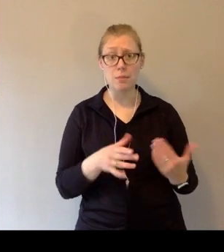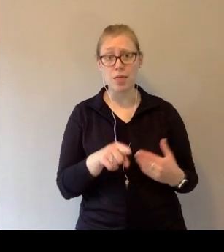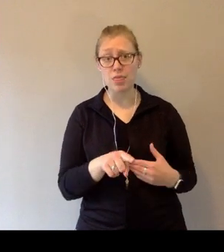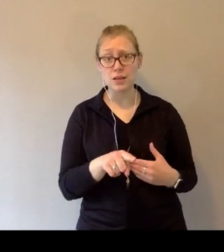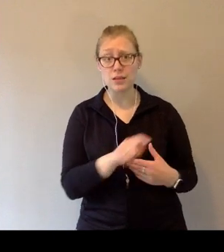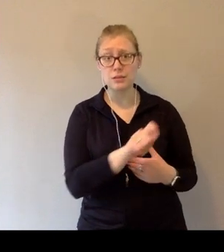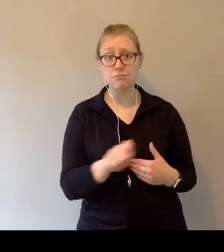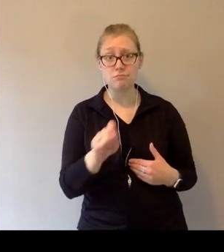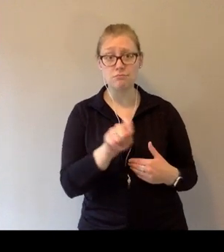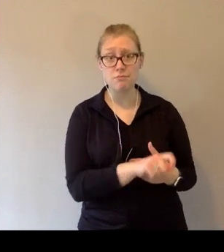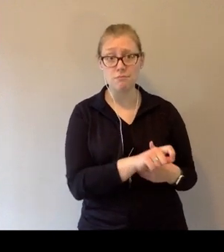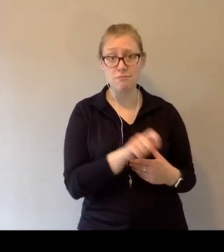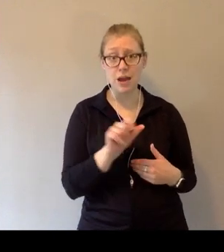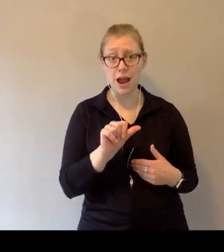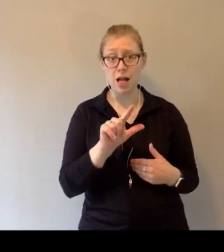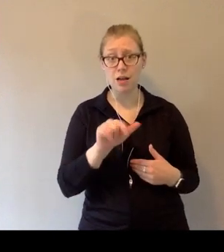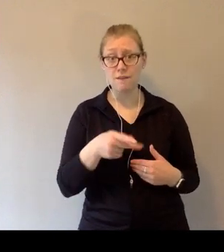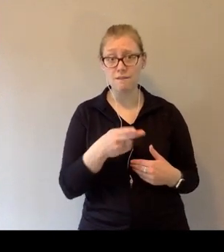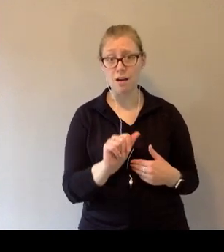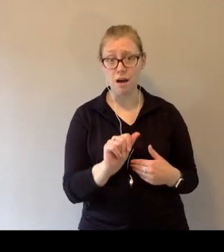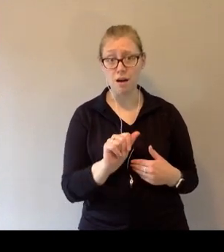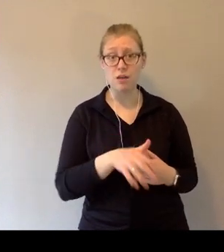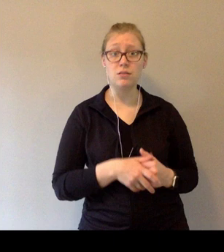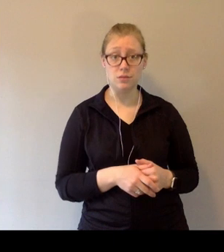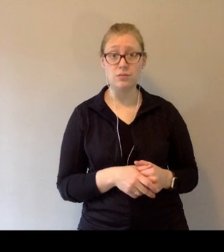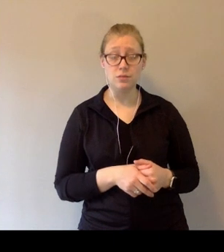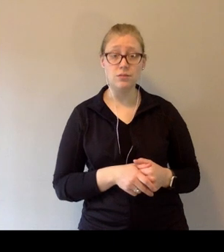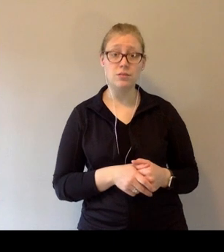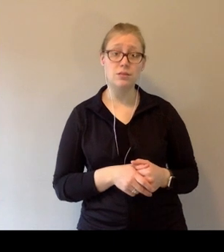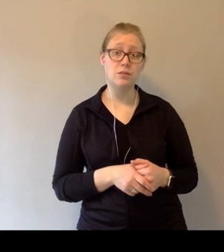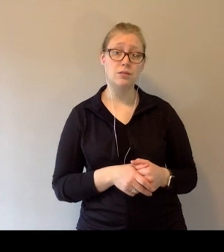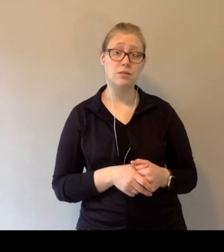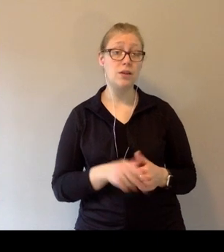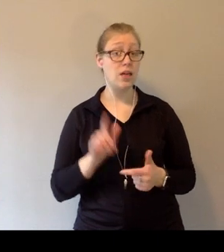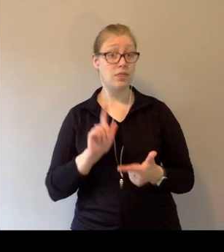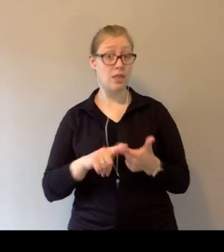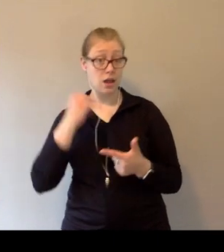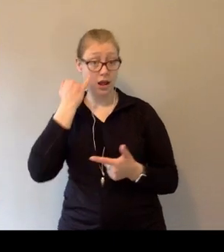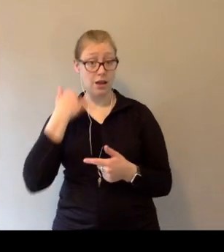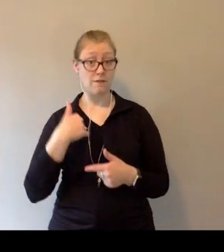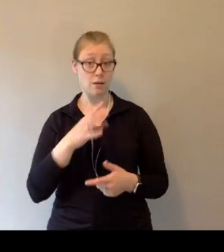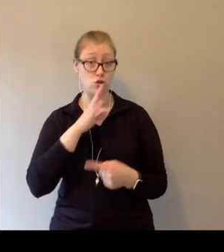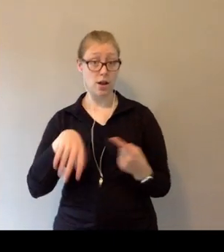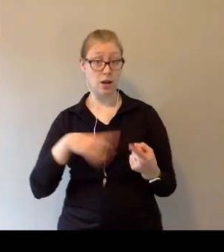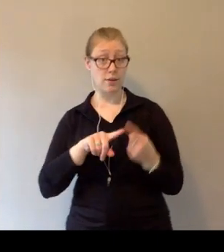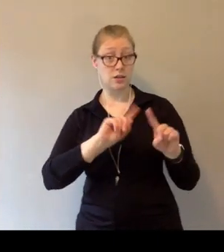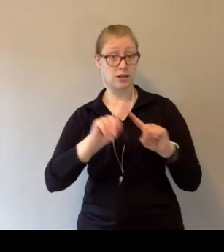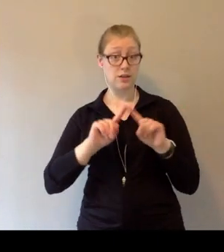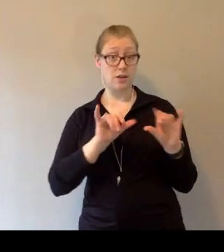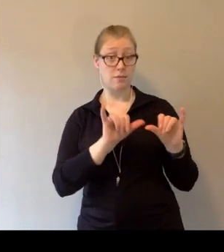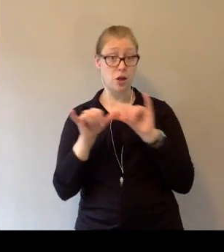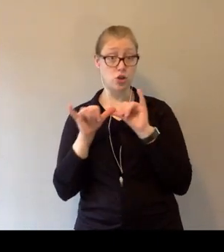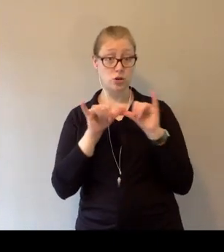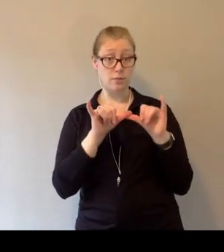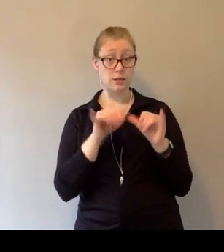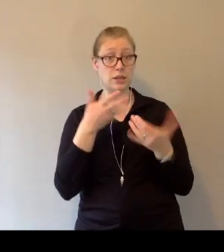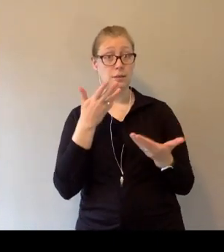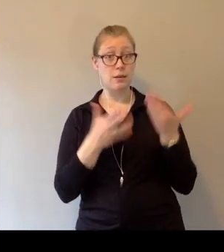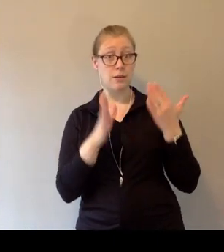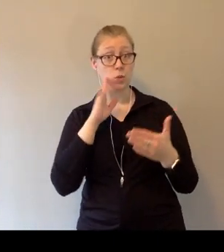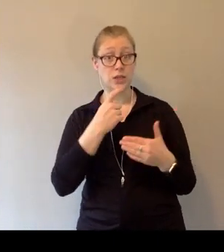Okay. So that would be angle alpha. So then if I was talking about these measurements, I might do the sine of